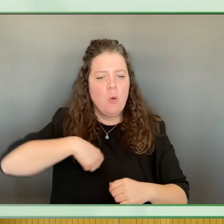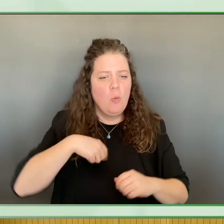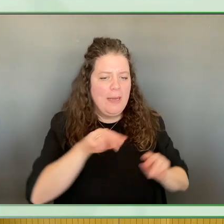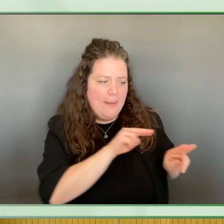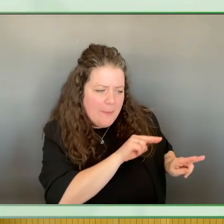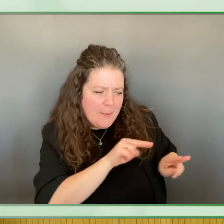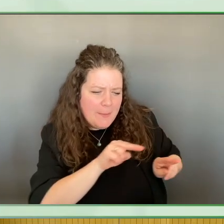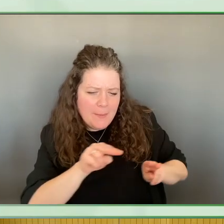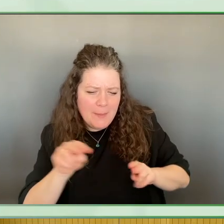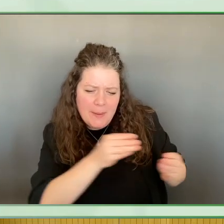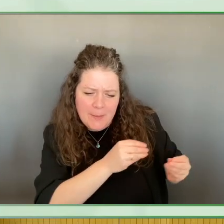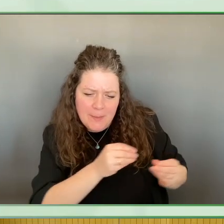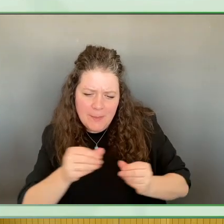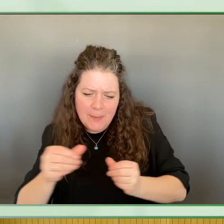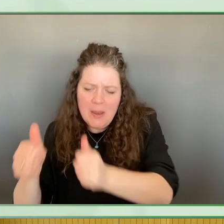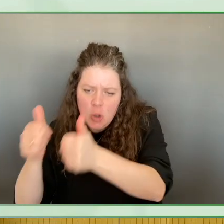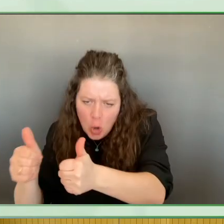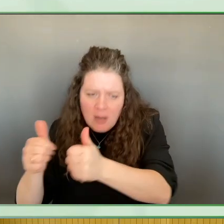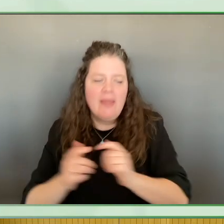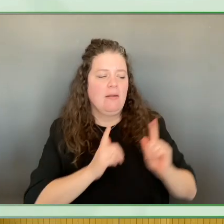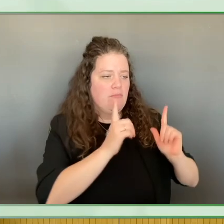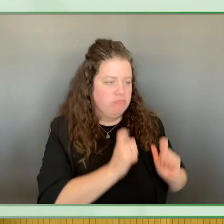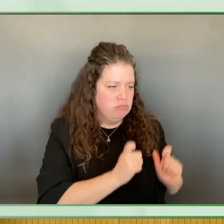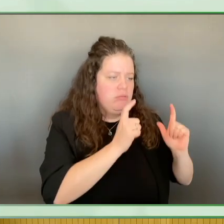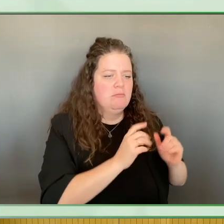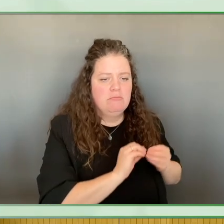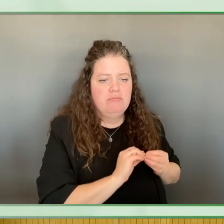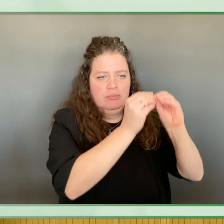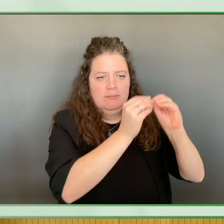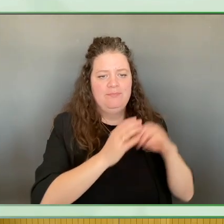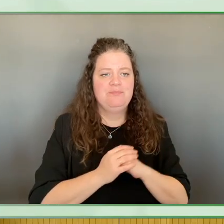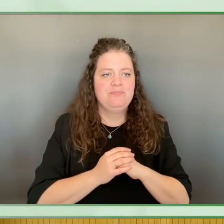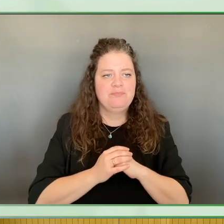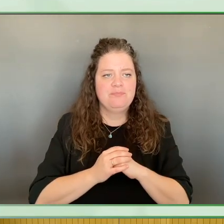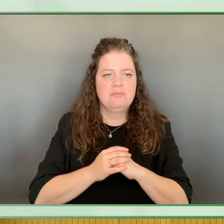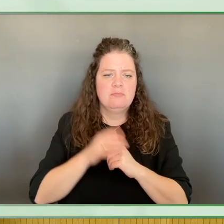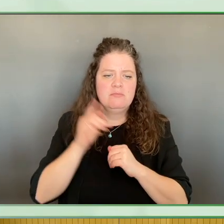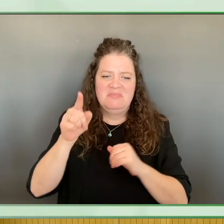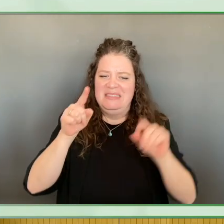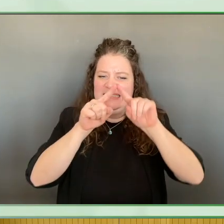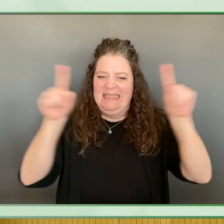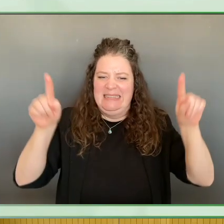Yeah, so this slide has all the uncomfortable stuff, right?